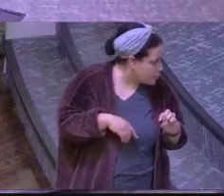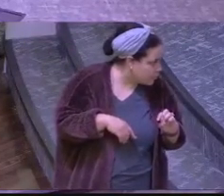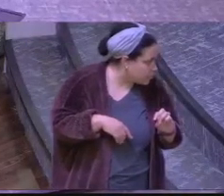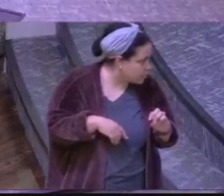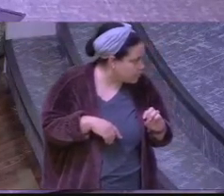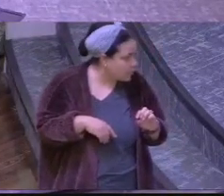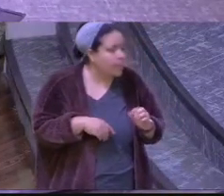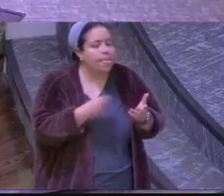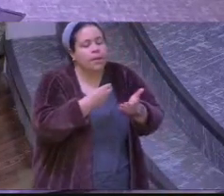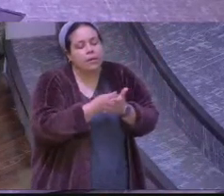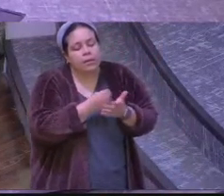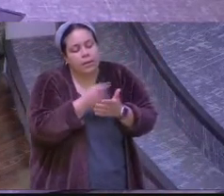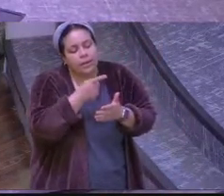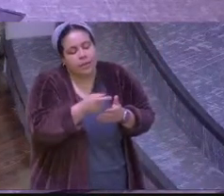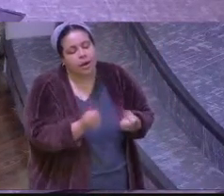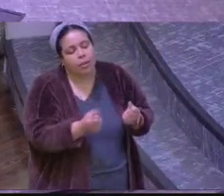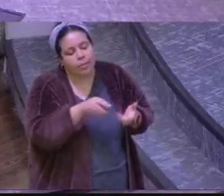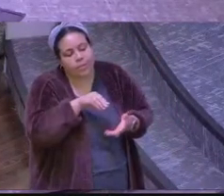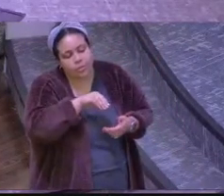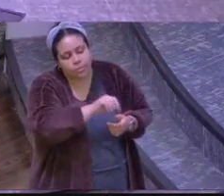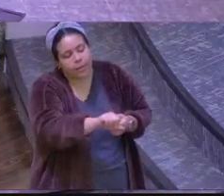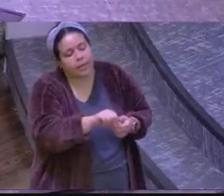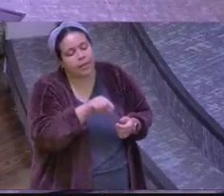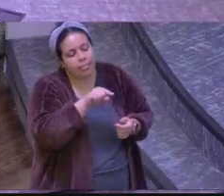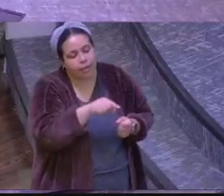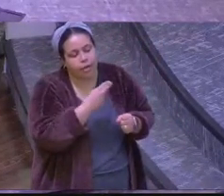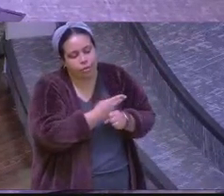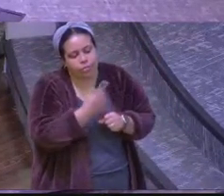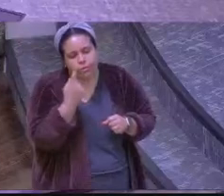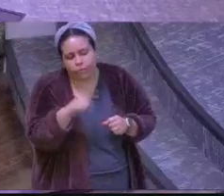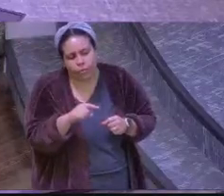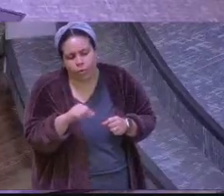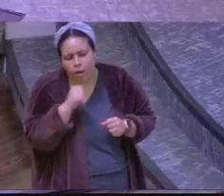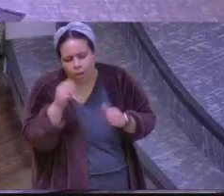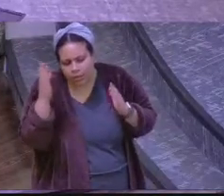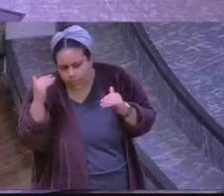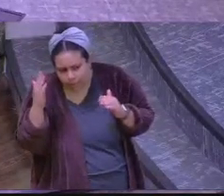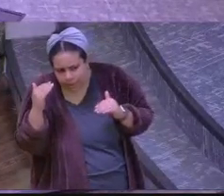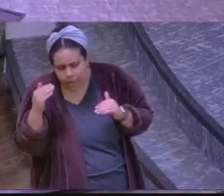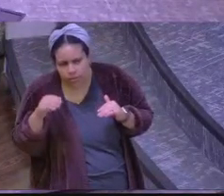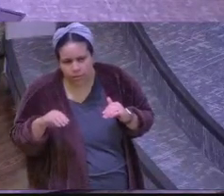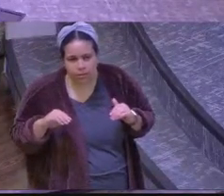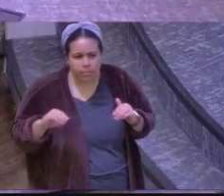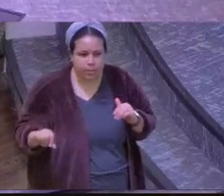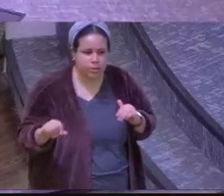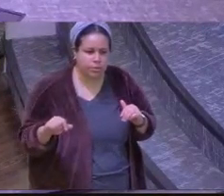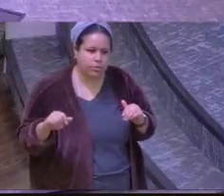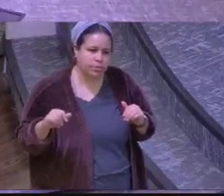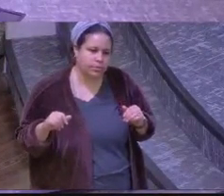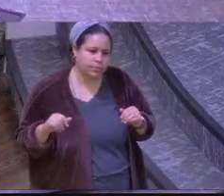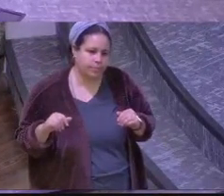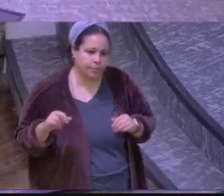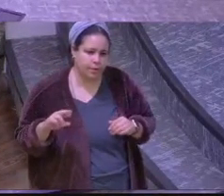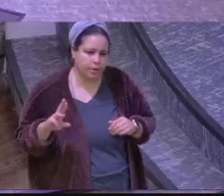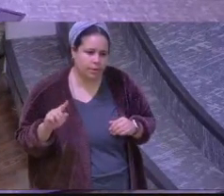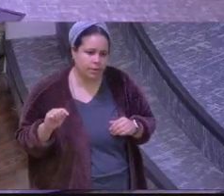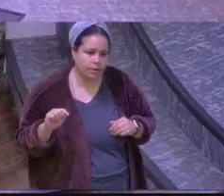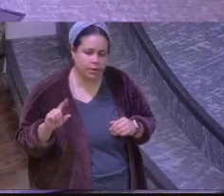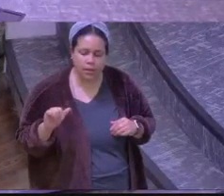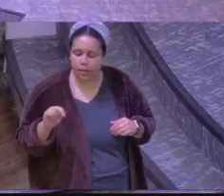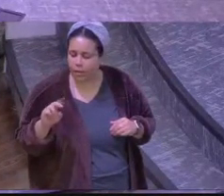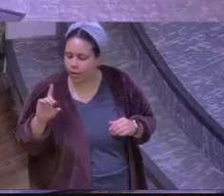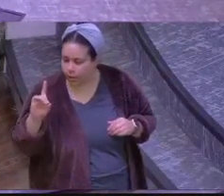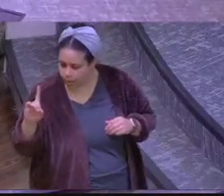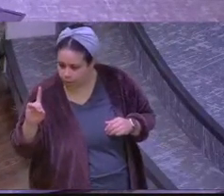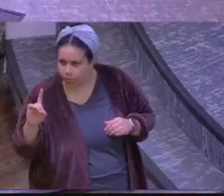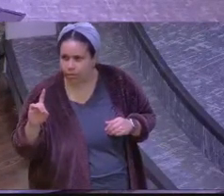used the fund balance for to spend unexpected expenditures. Like I know Rutland, I believe, was spent with.